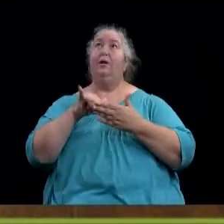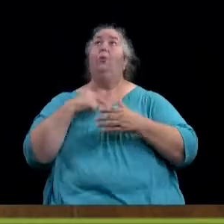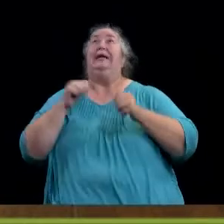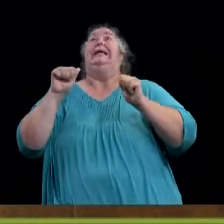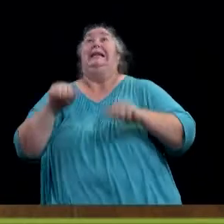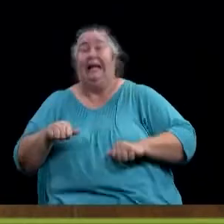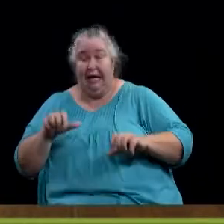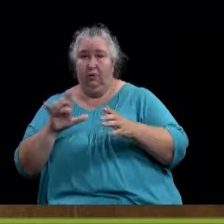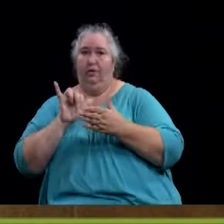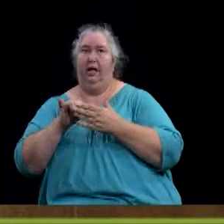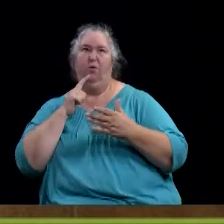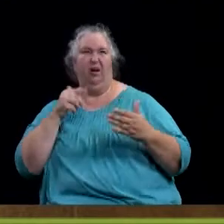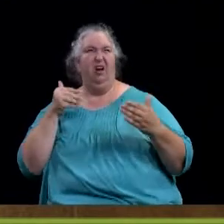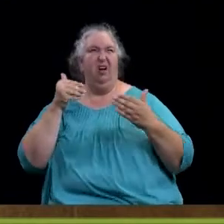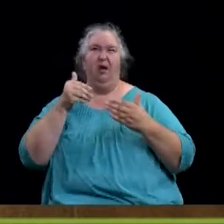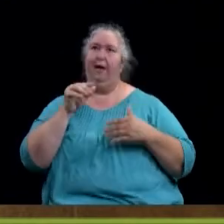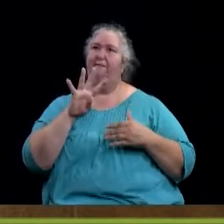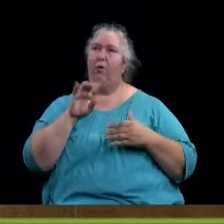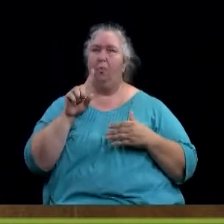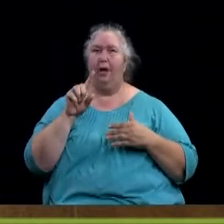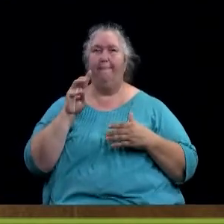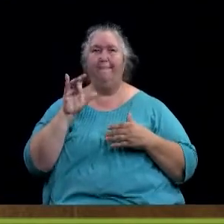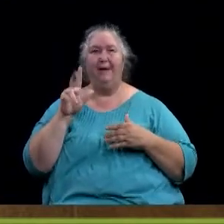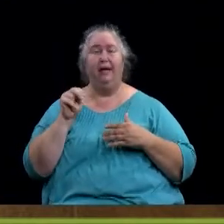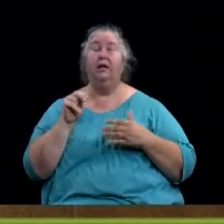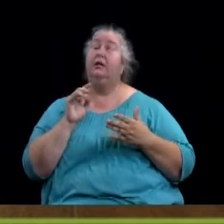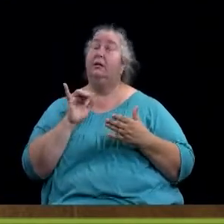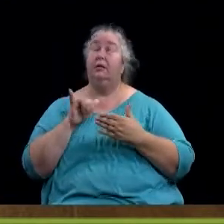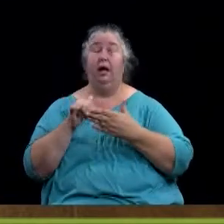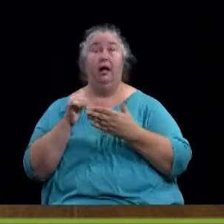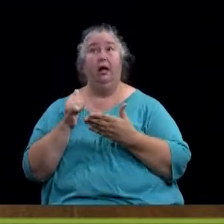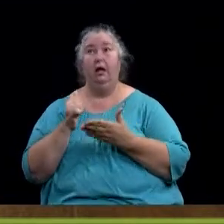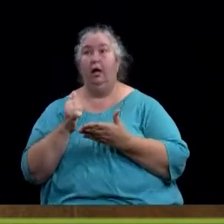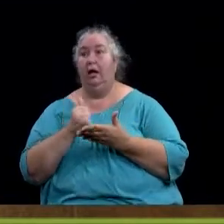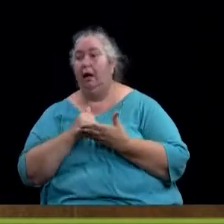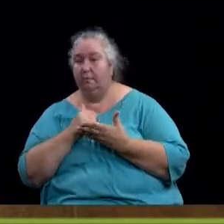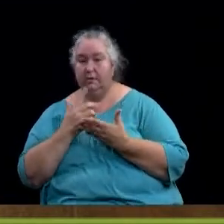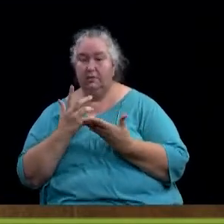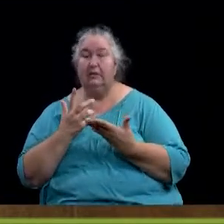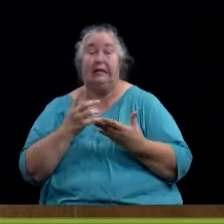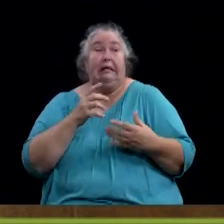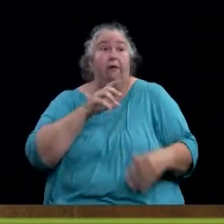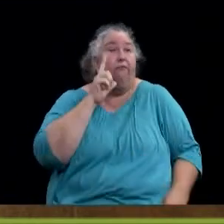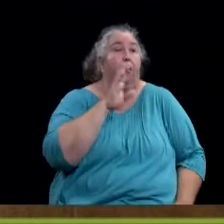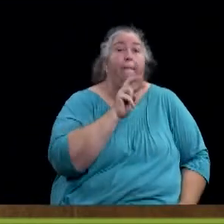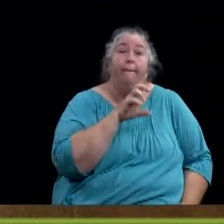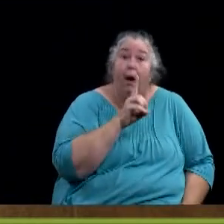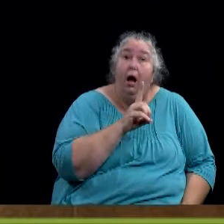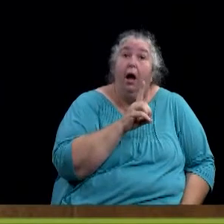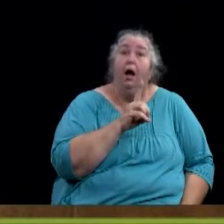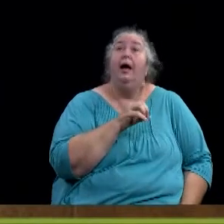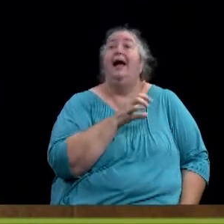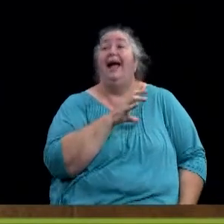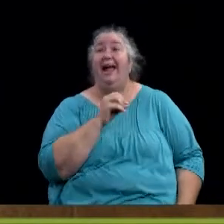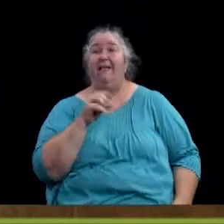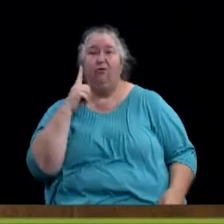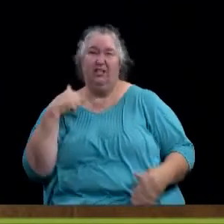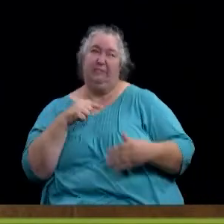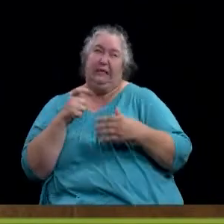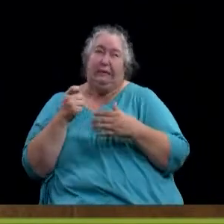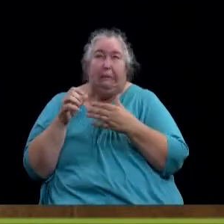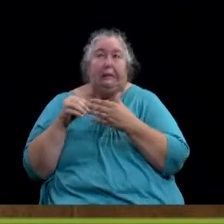us from not only from a bond rating perspective, but puts us in a position to be nimble as issues come up. We'll have that